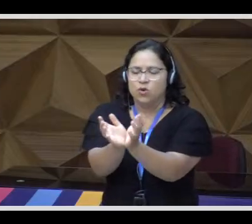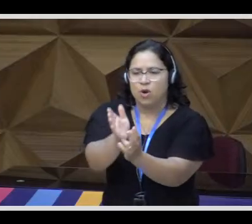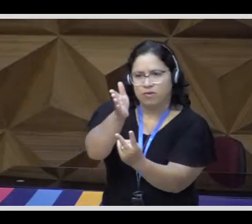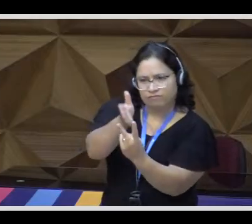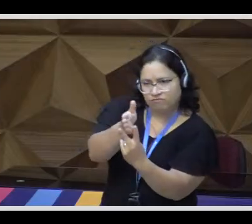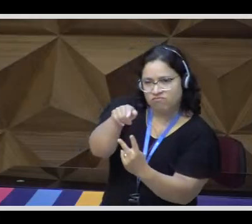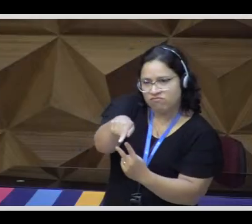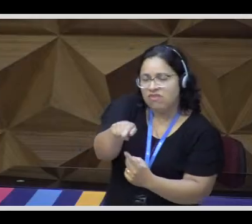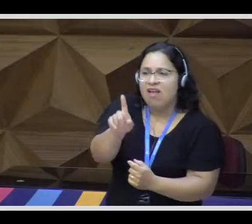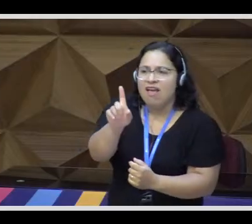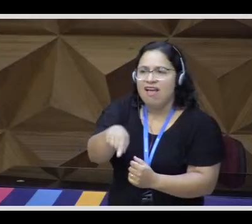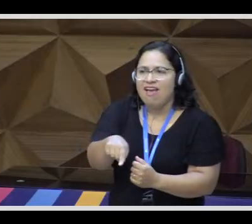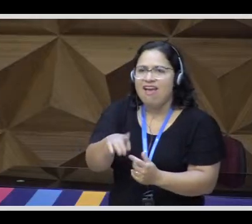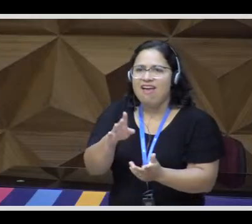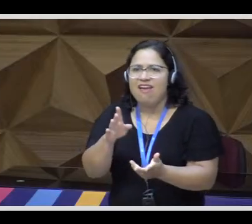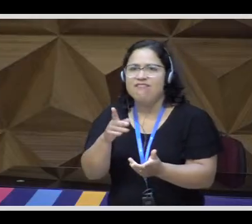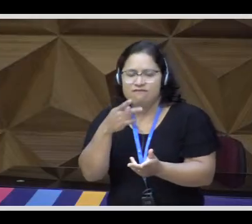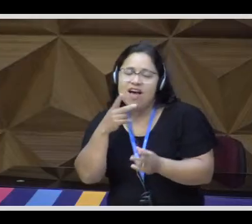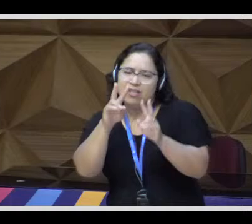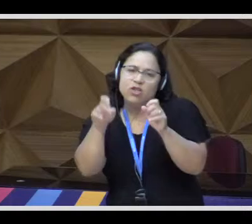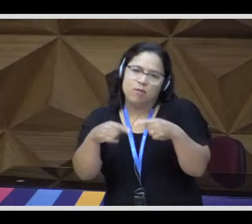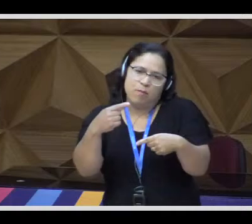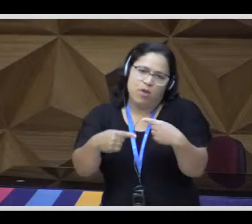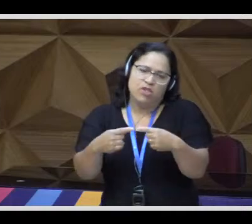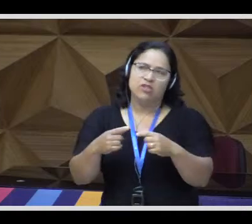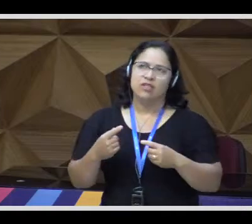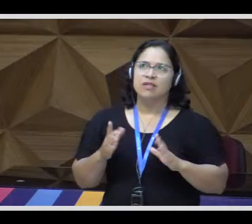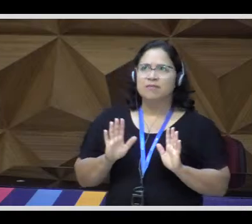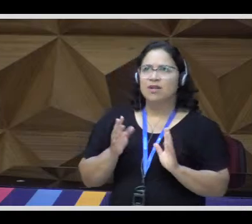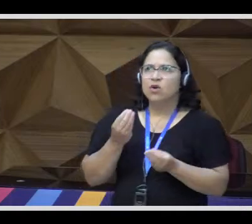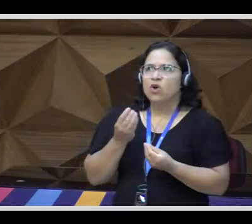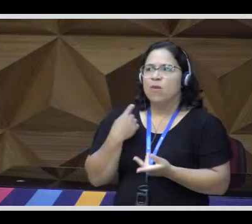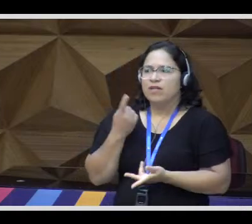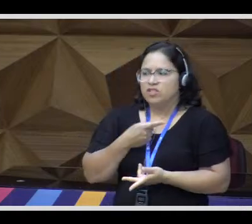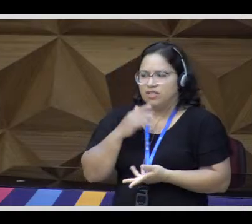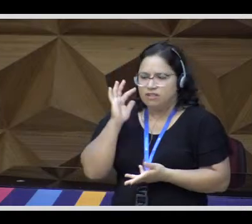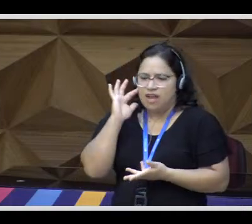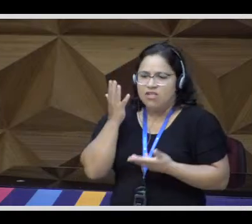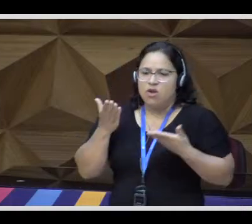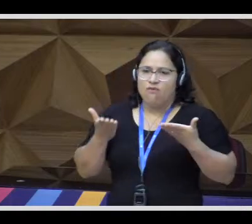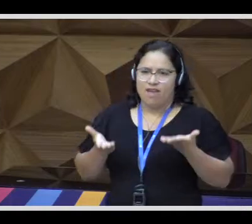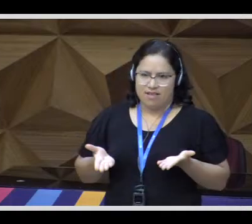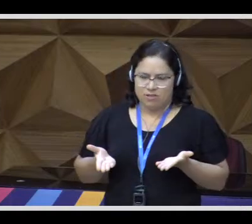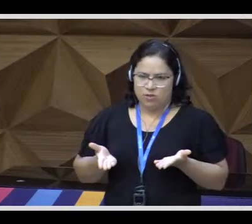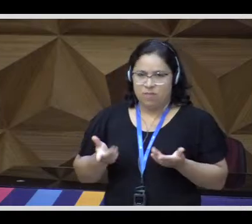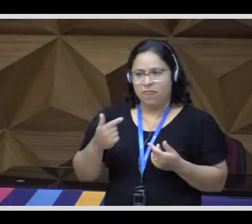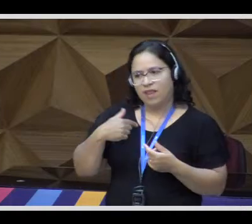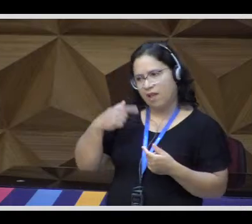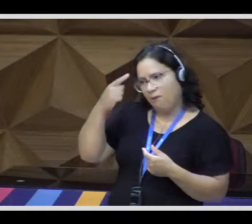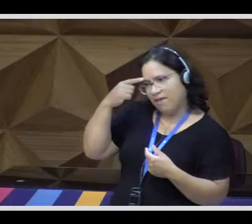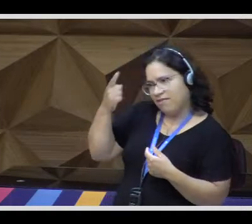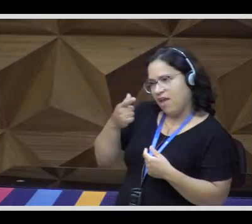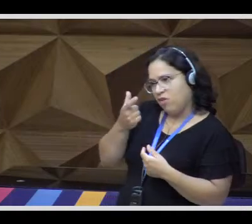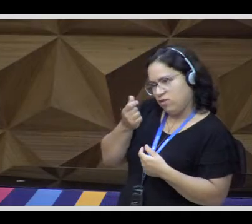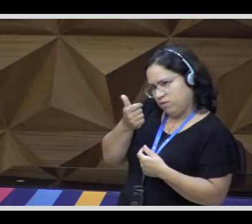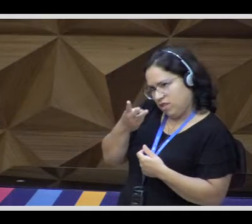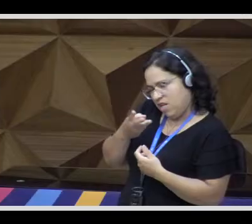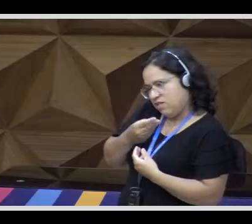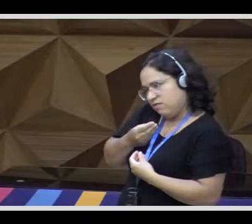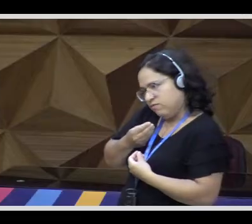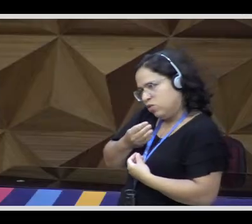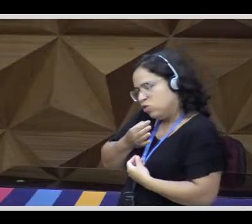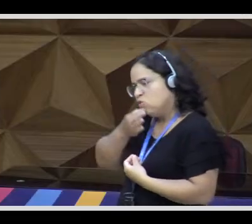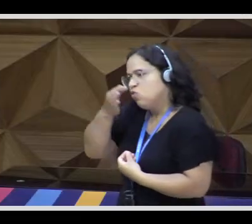The way to fix that was I presented to them an idea in 2014 that then I